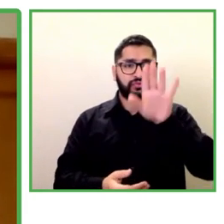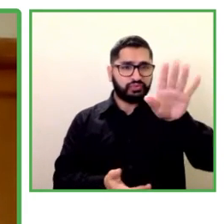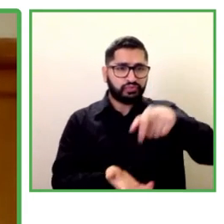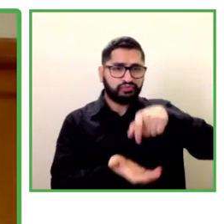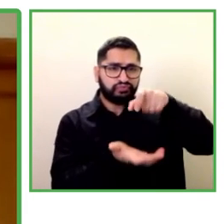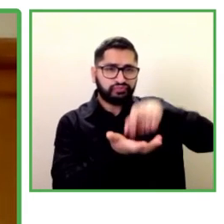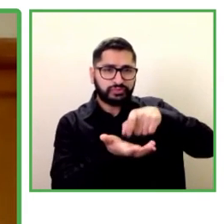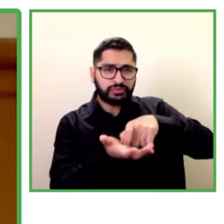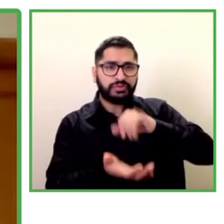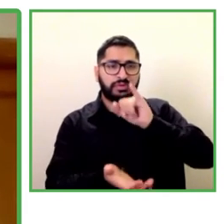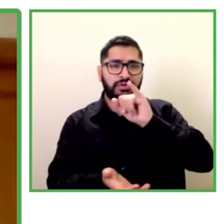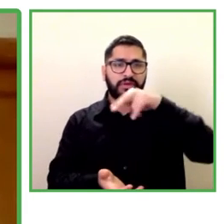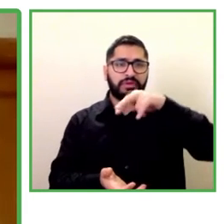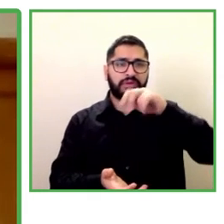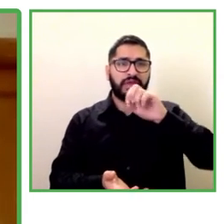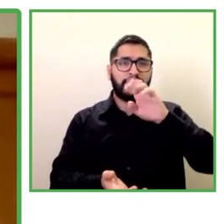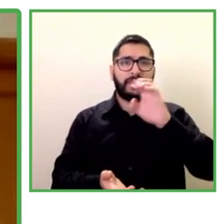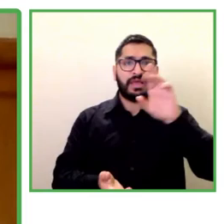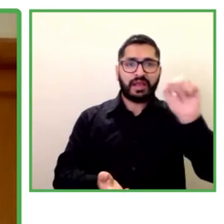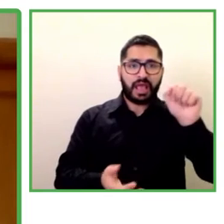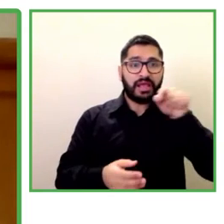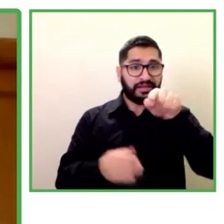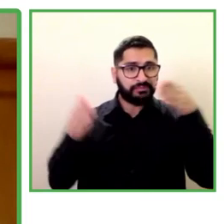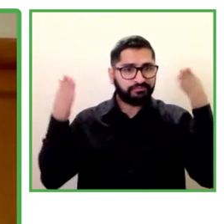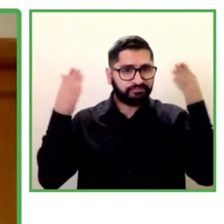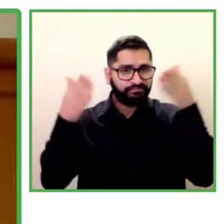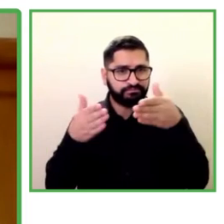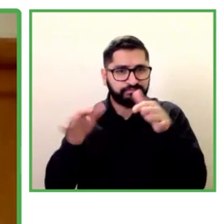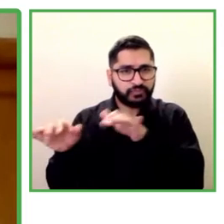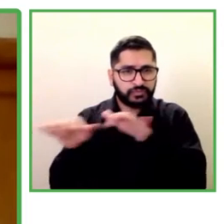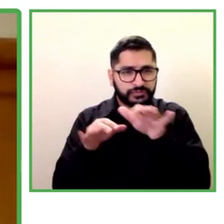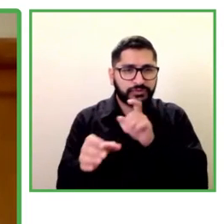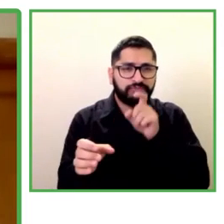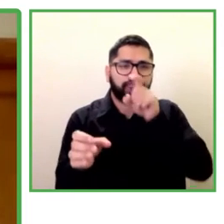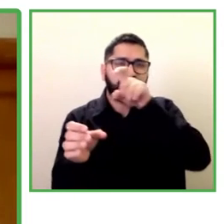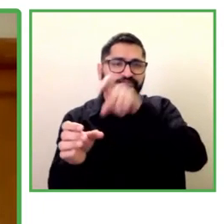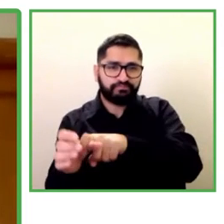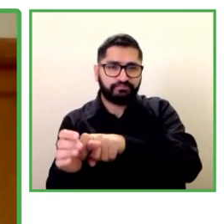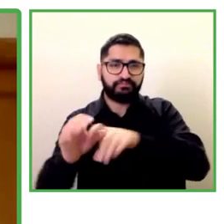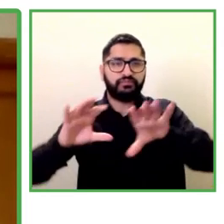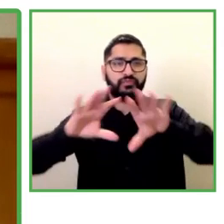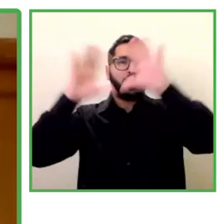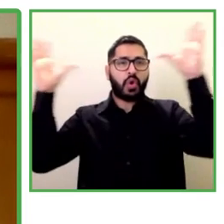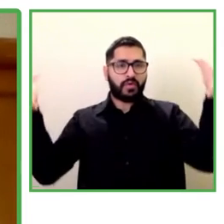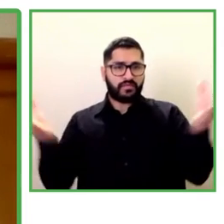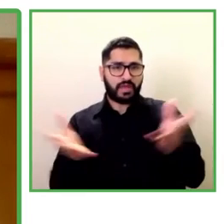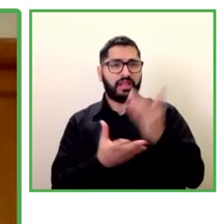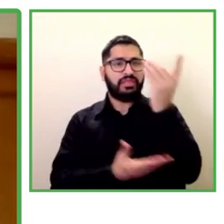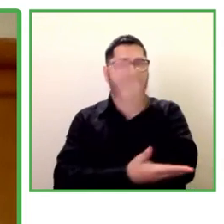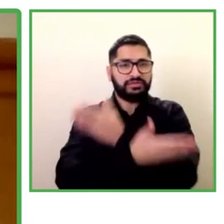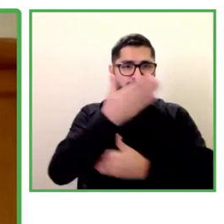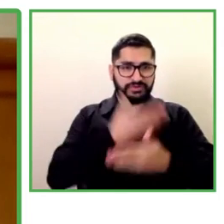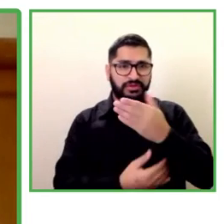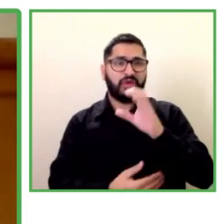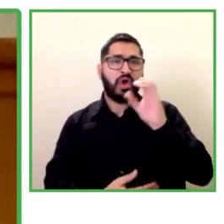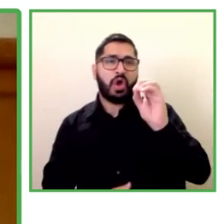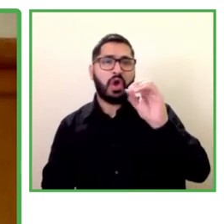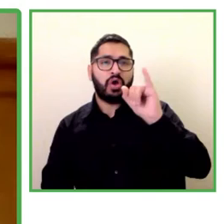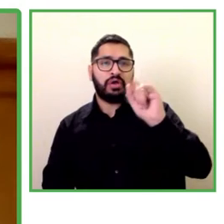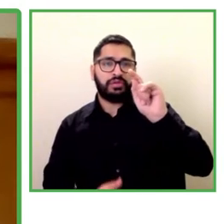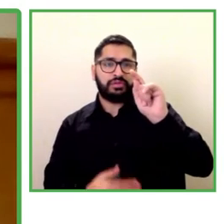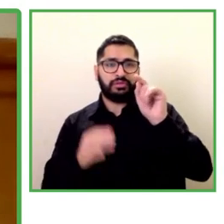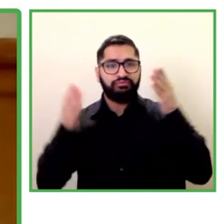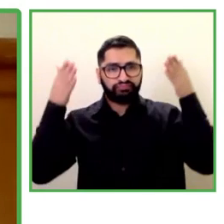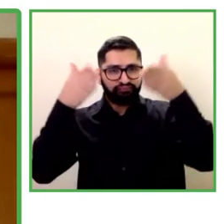in Geneva. He's a part of the Secretary of the Global Network of People with Disabilities of the ILO, a global platform of